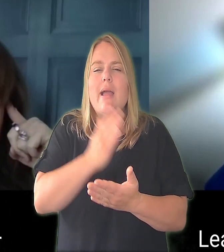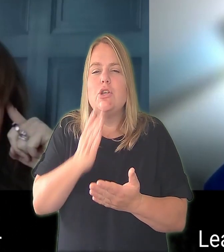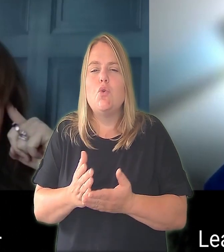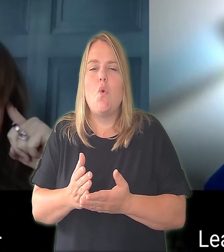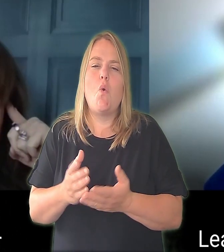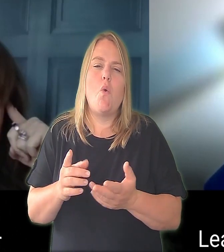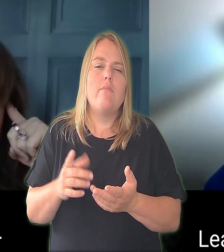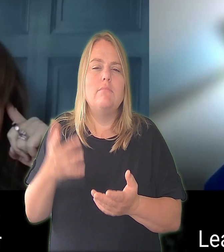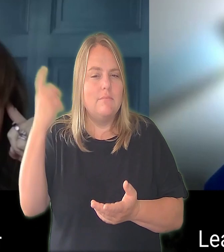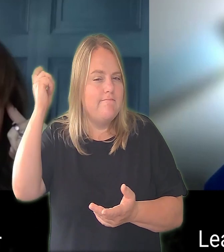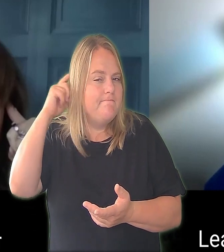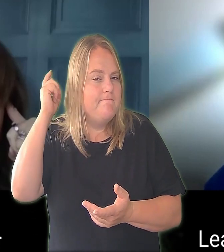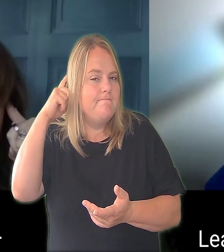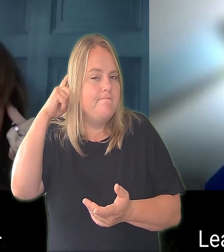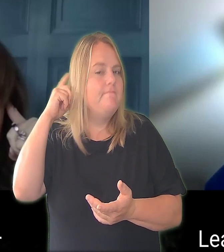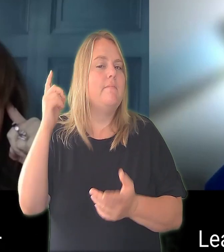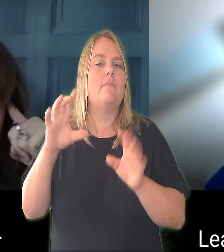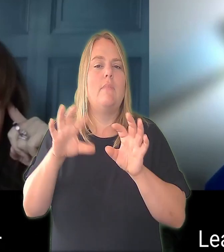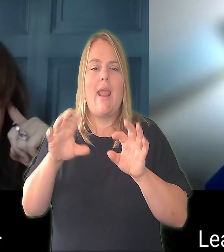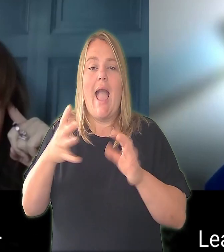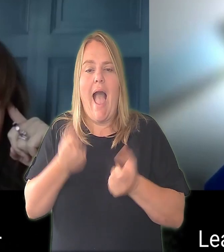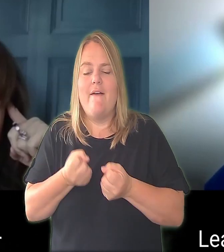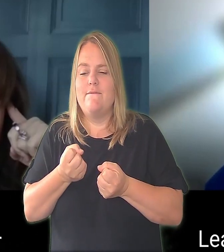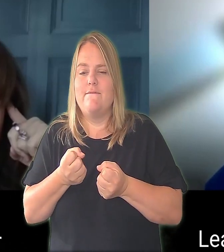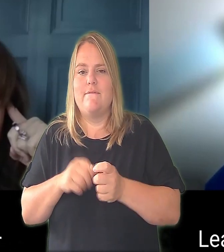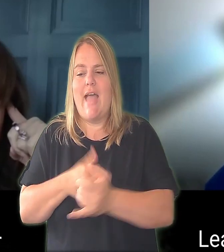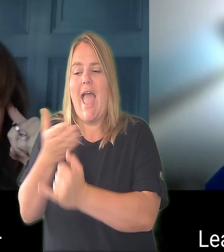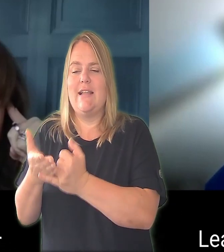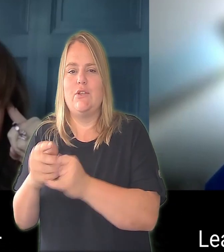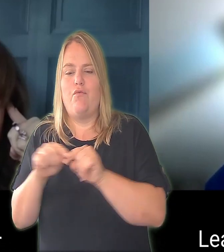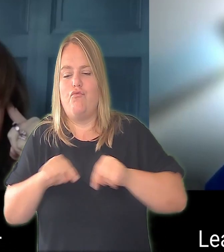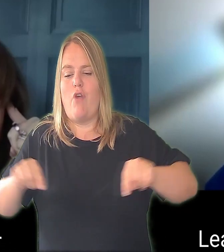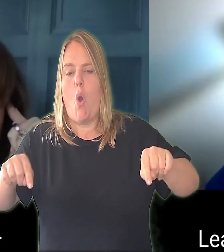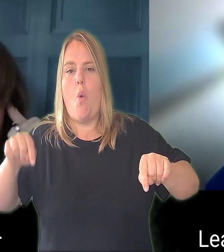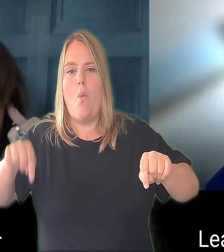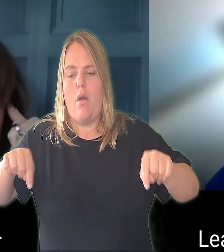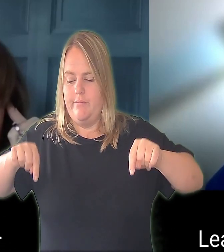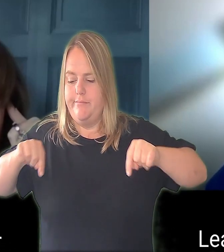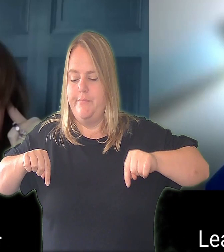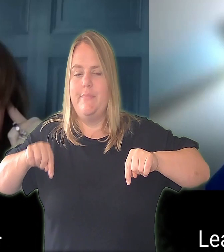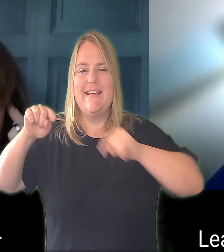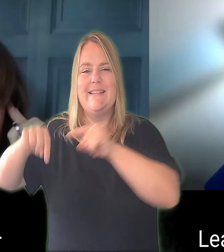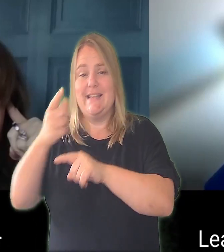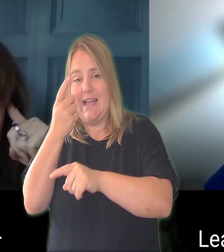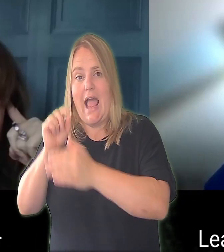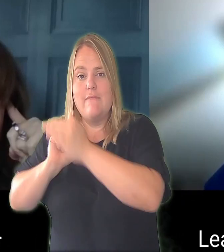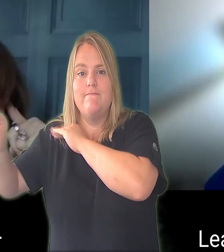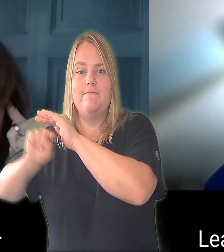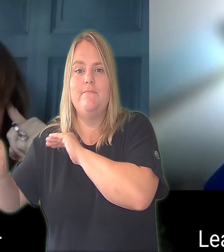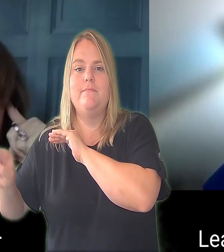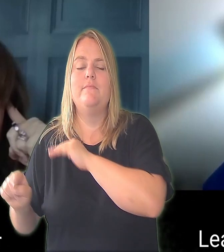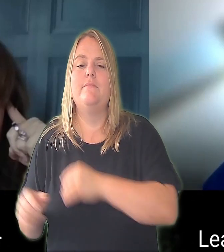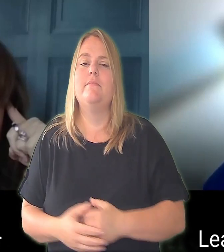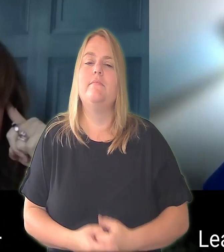that you still have end of row seats with easy access to get out, especially if you have regular members of the congregation who prefer the same seat for that